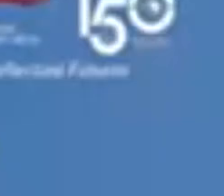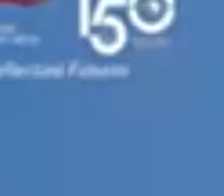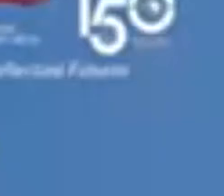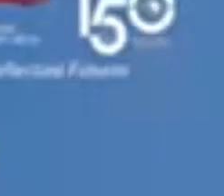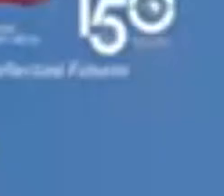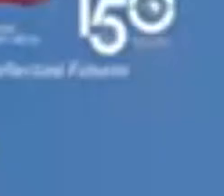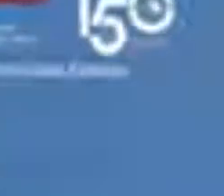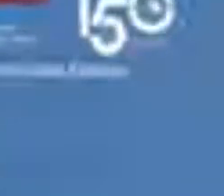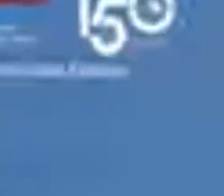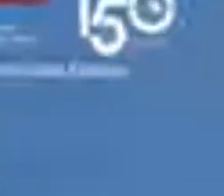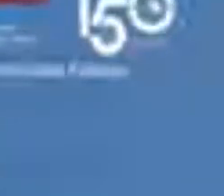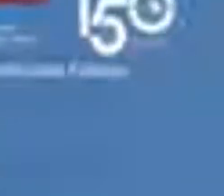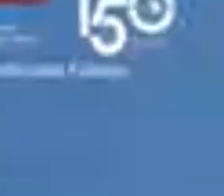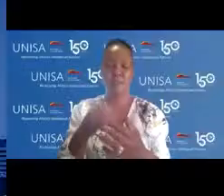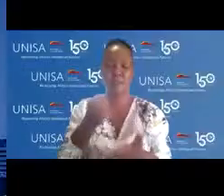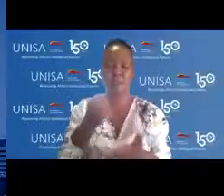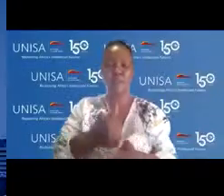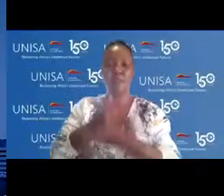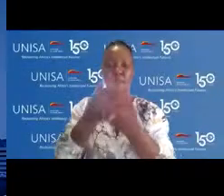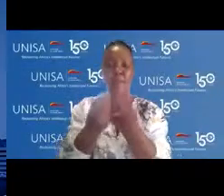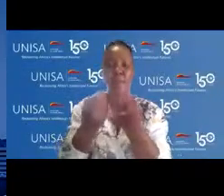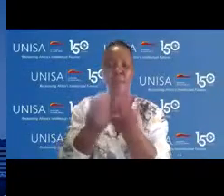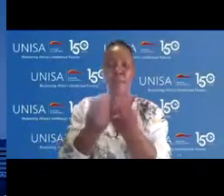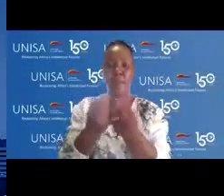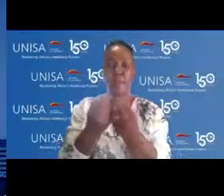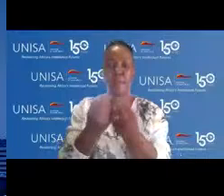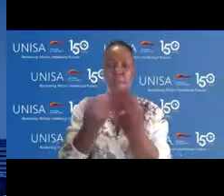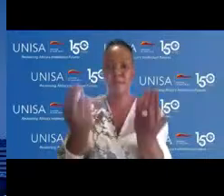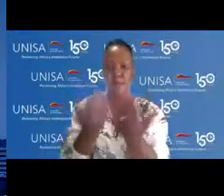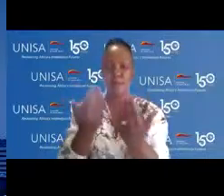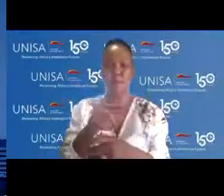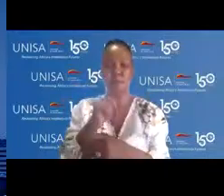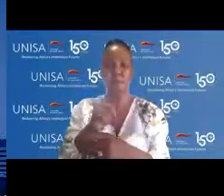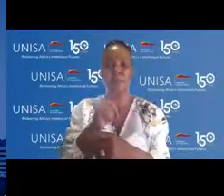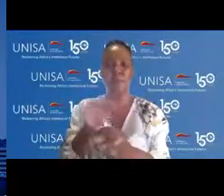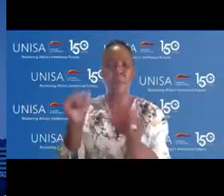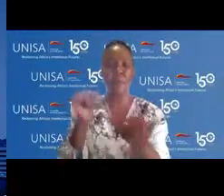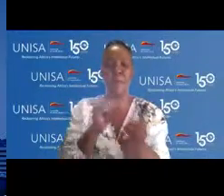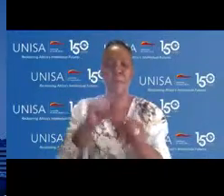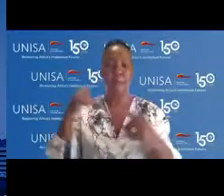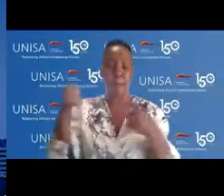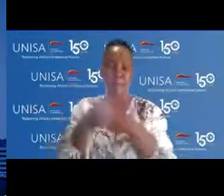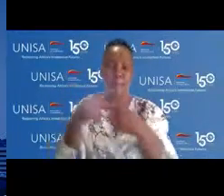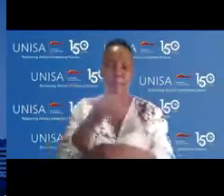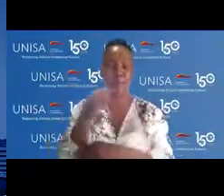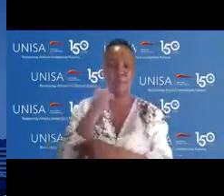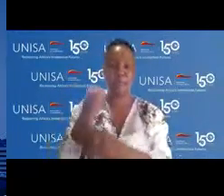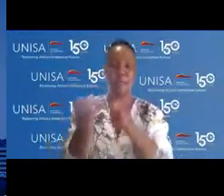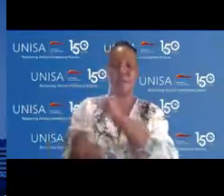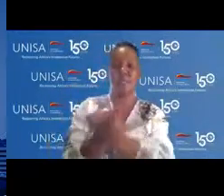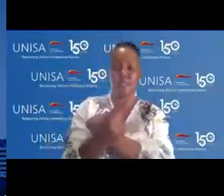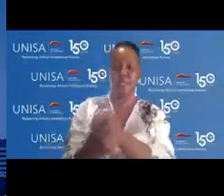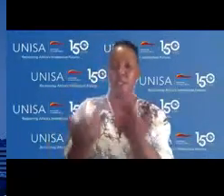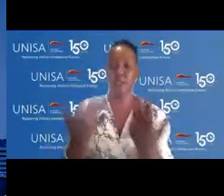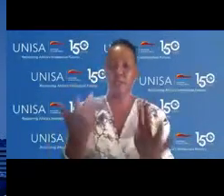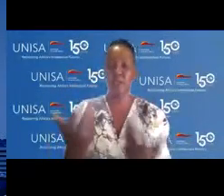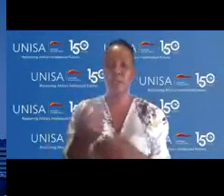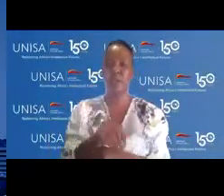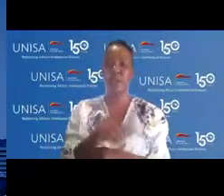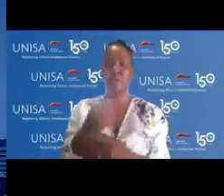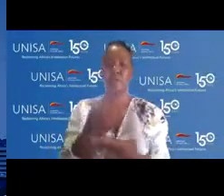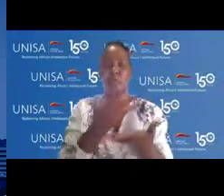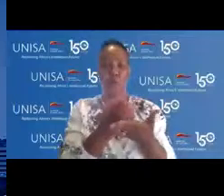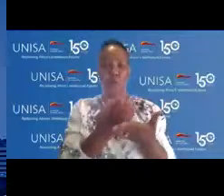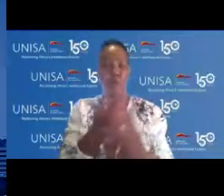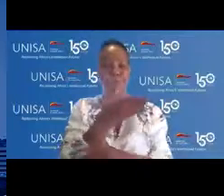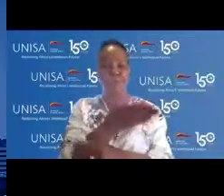right? So let me just go back there. So if you did miss yesterday's session, there is a recording. Let me just show you